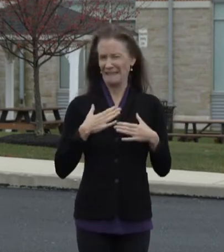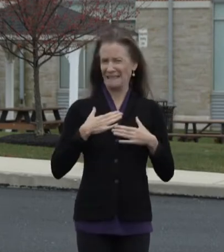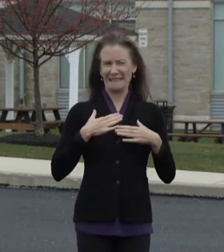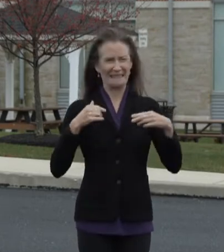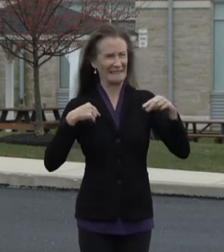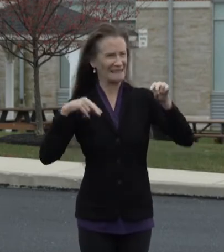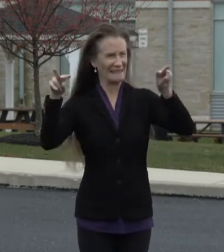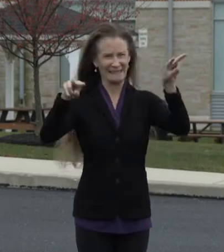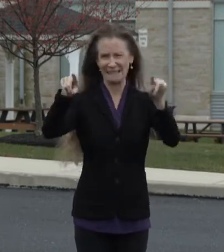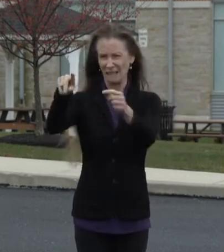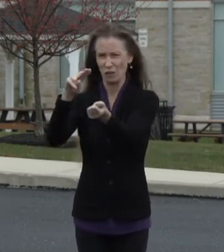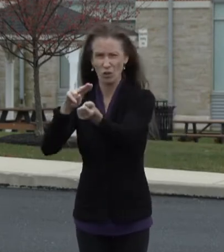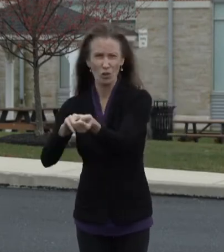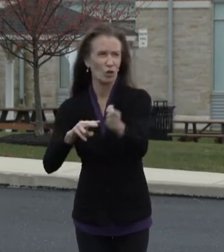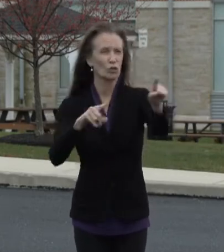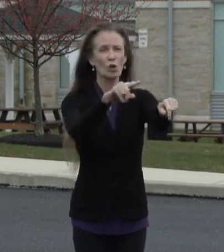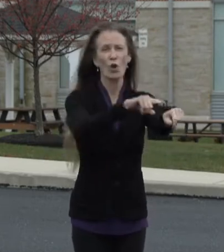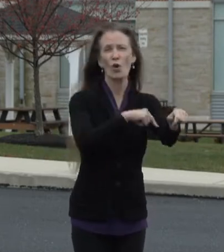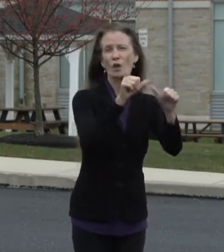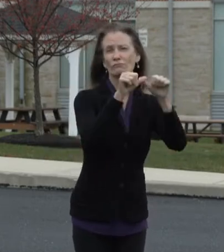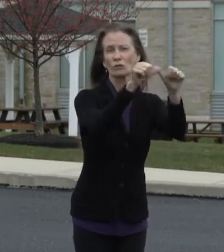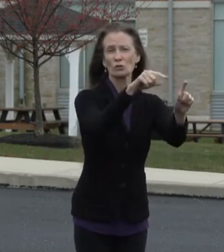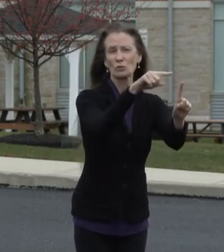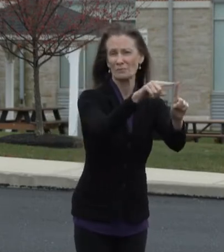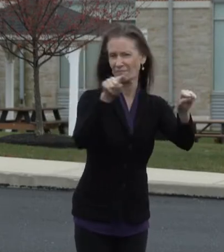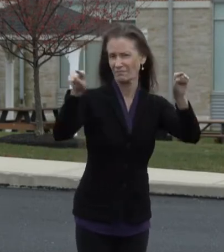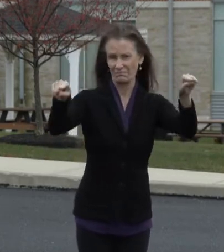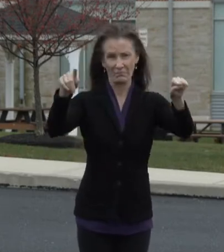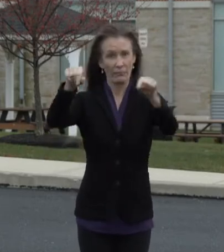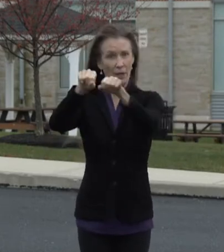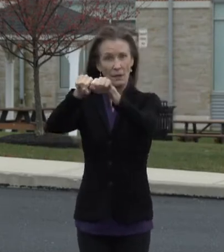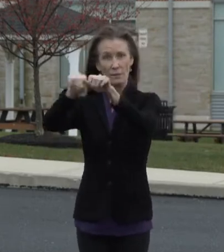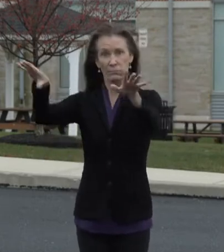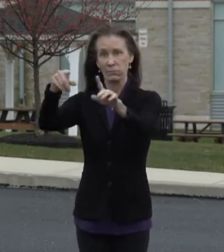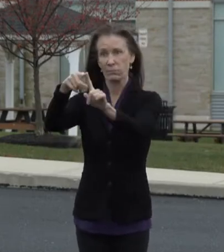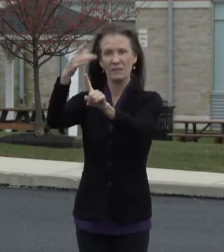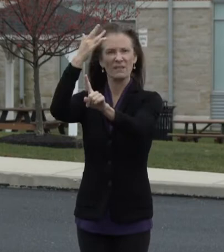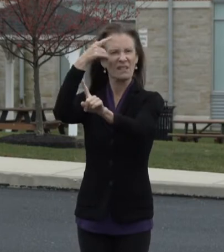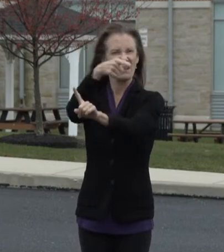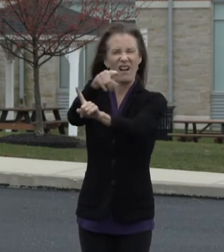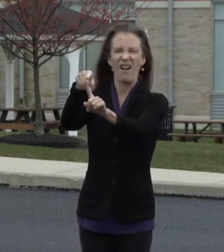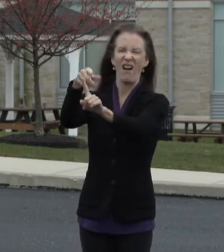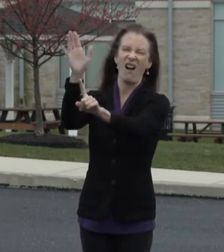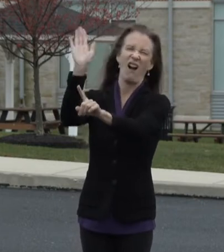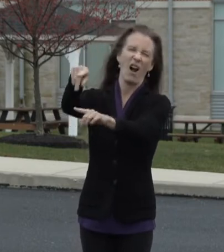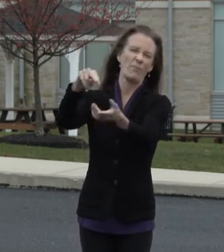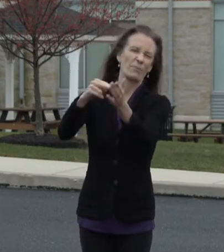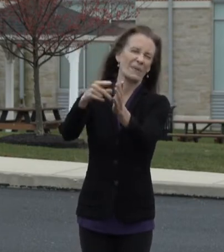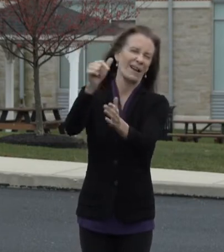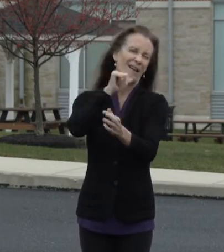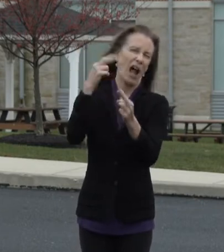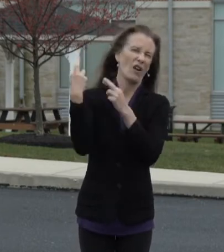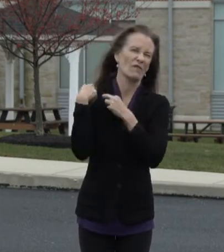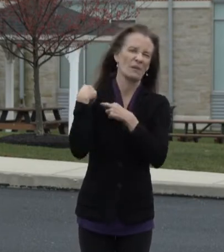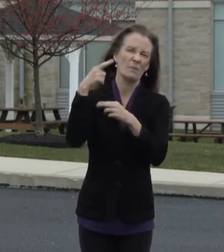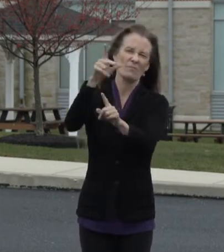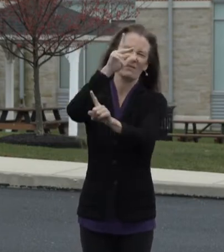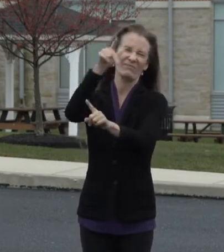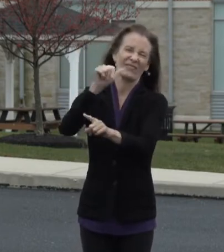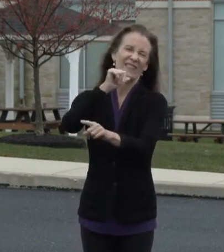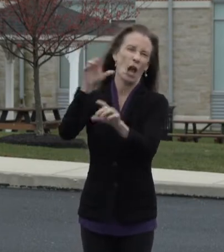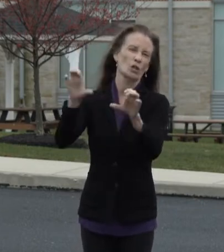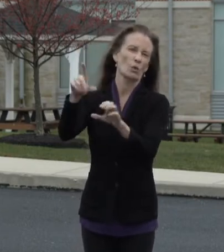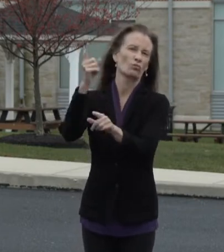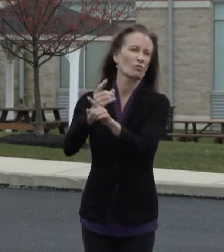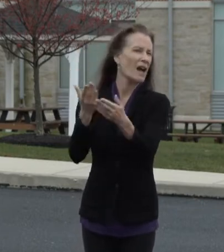important to understand this, is not an indicator of a failure on the part of the facility, because we know that in many, if not most cases, the